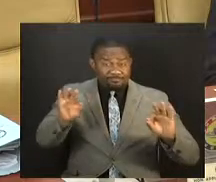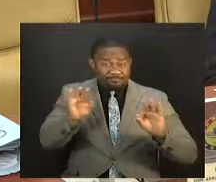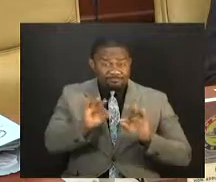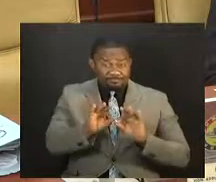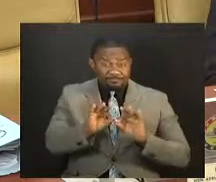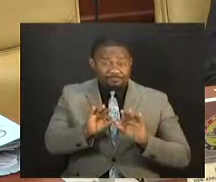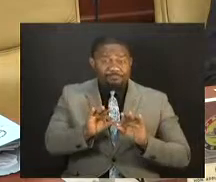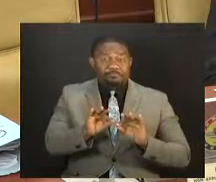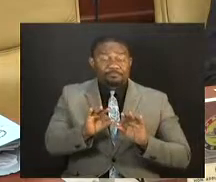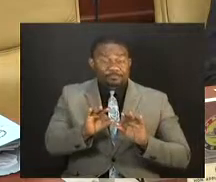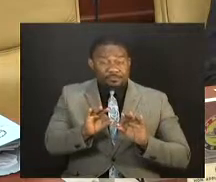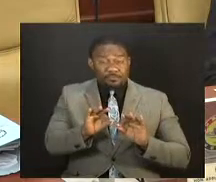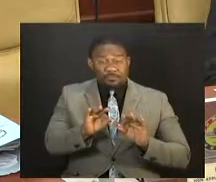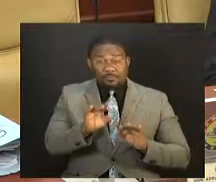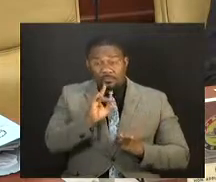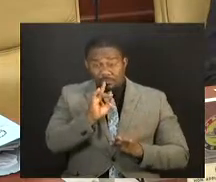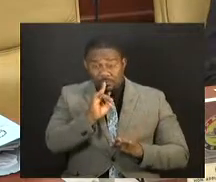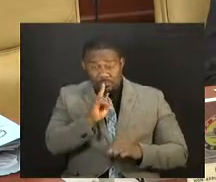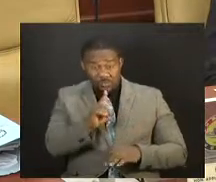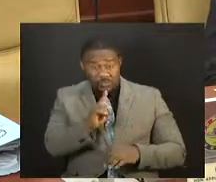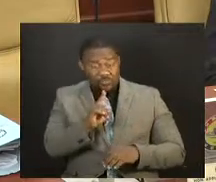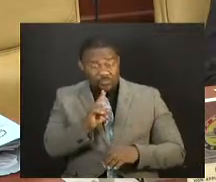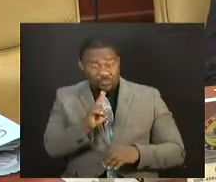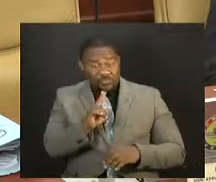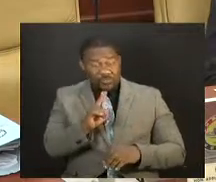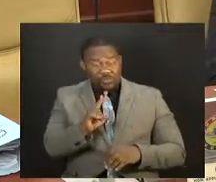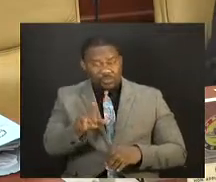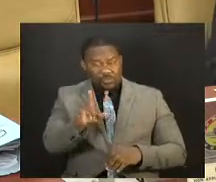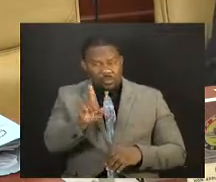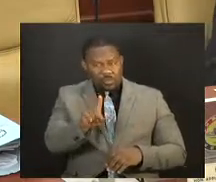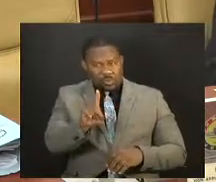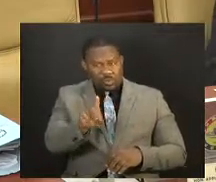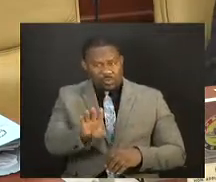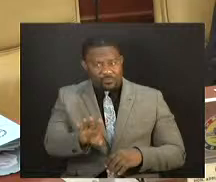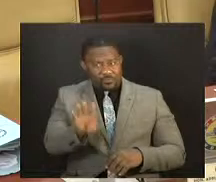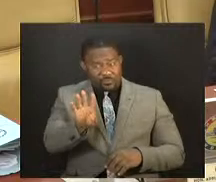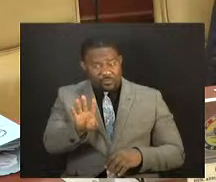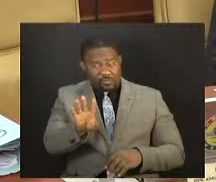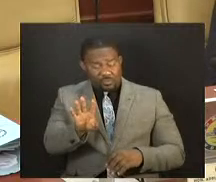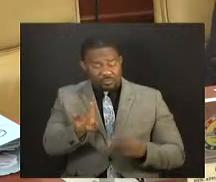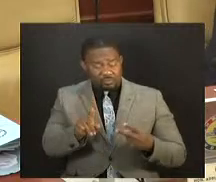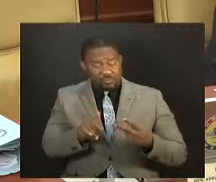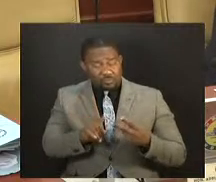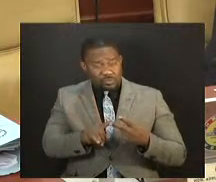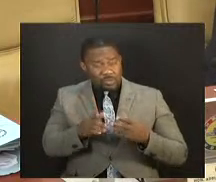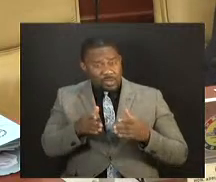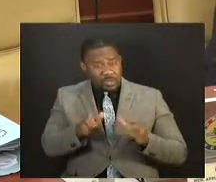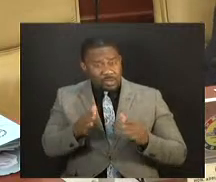Our rules under Order 114 also allows for